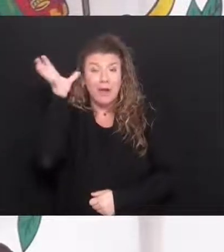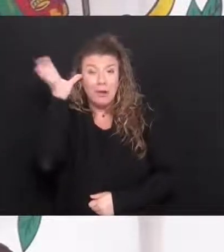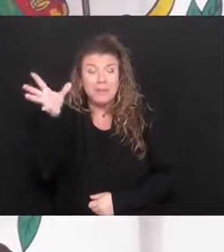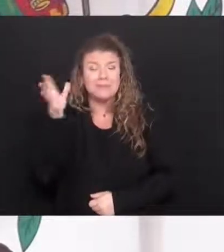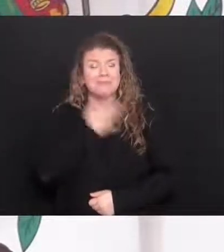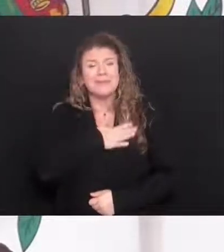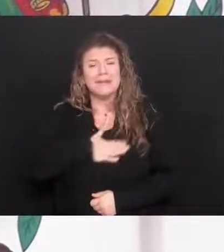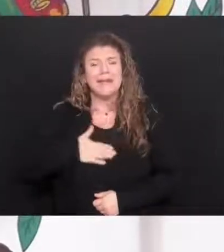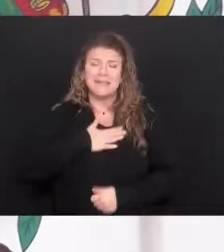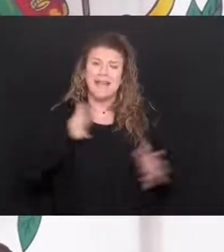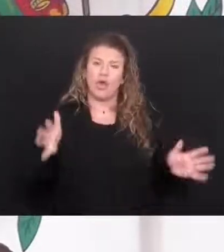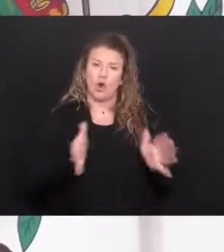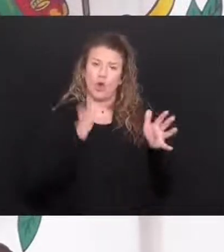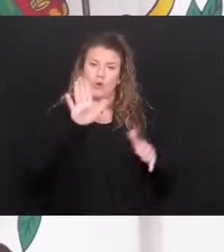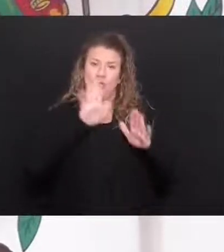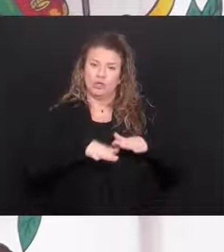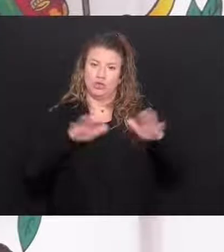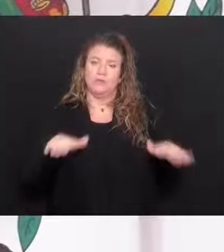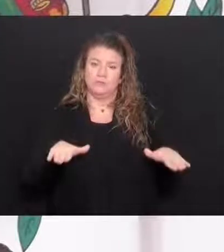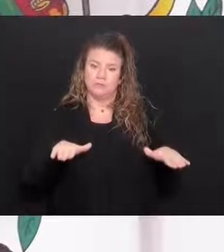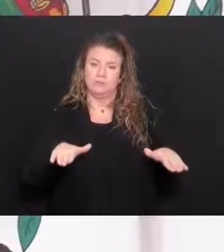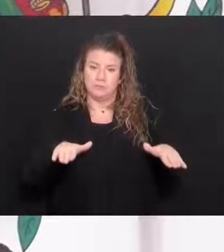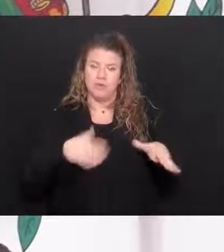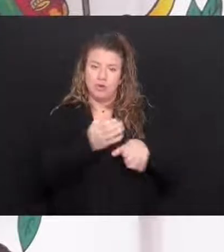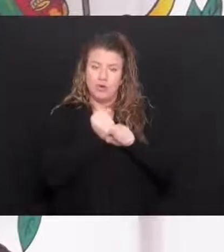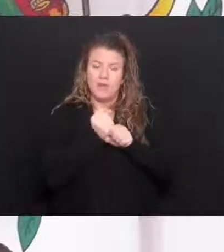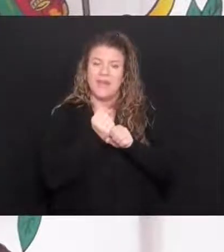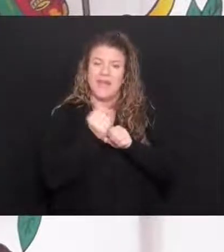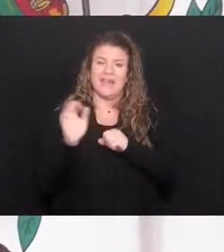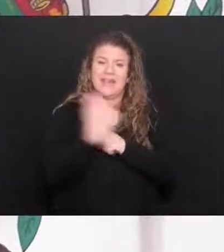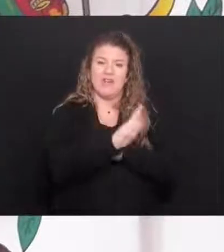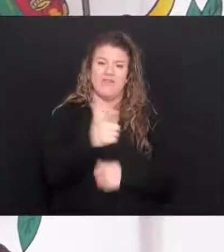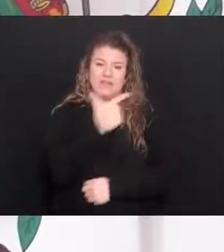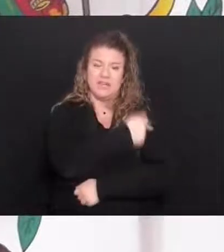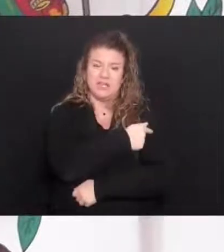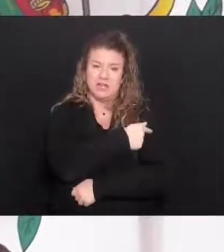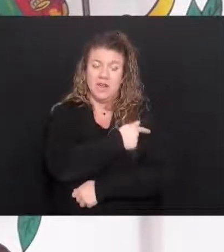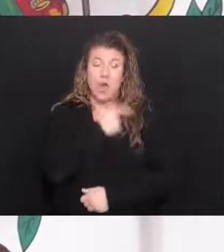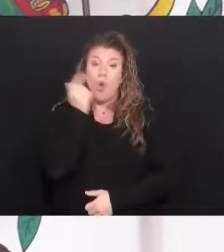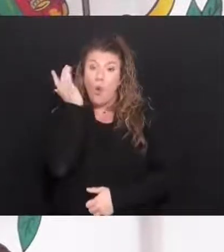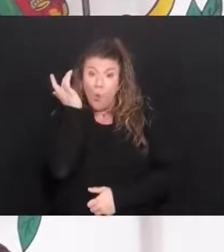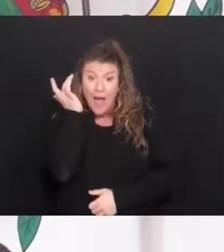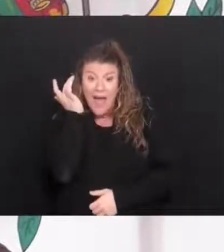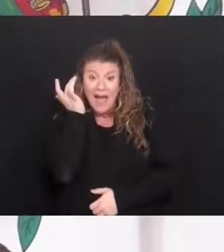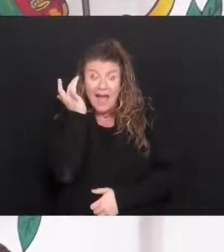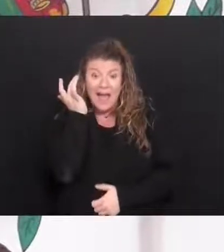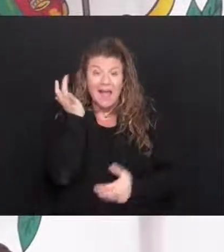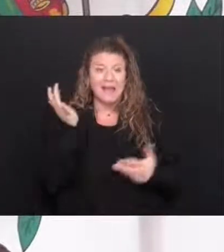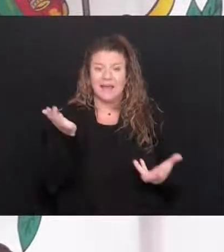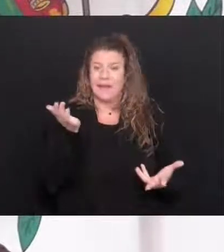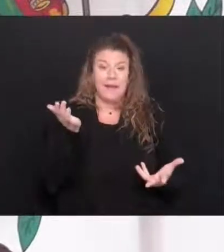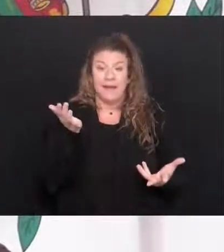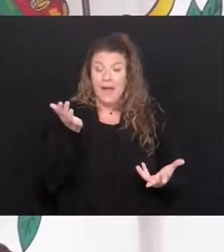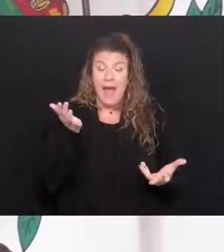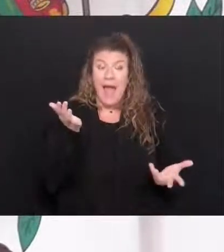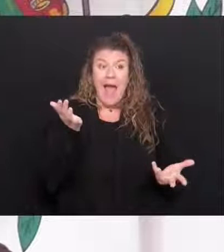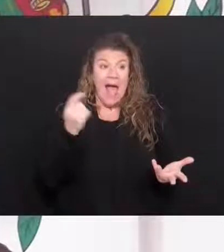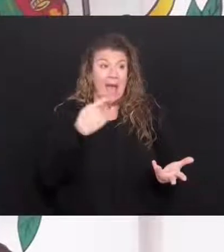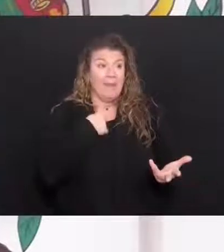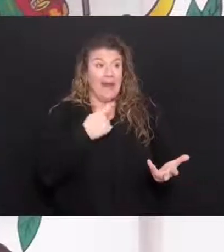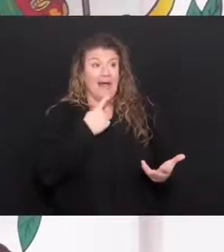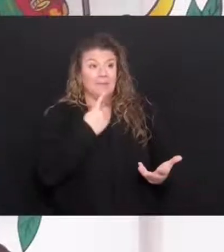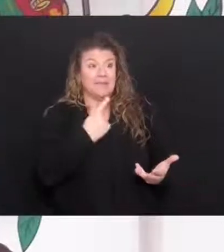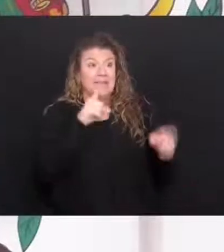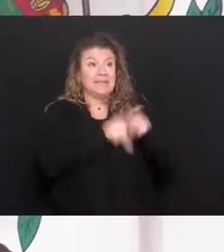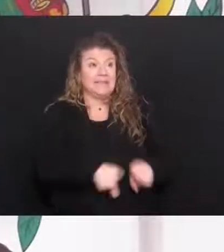please encourage your children to get their vaccinations, because I keep telling you this over and over,